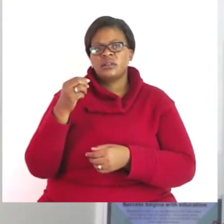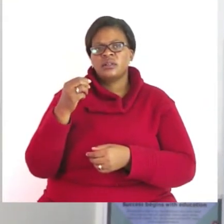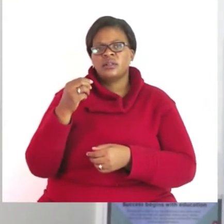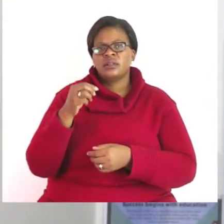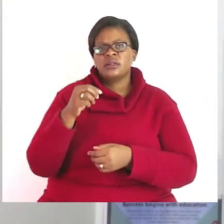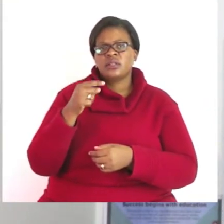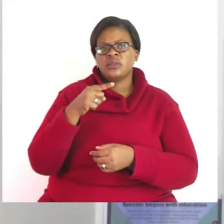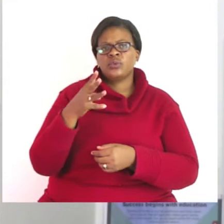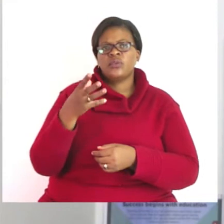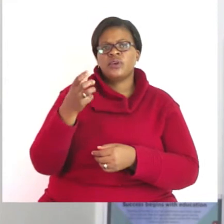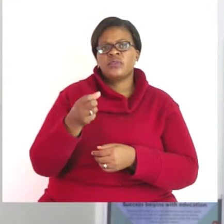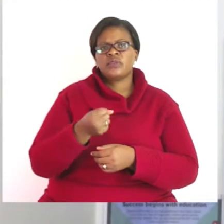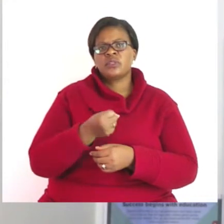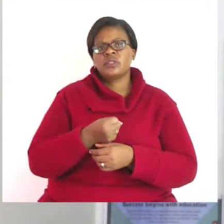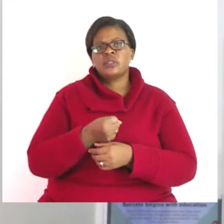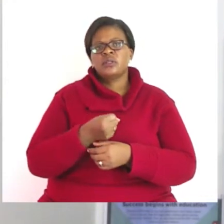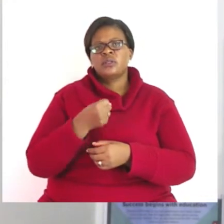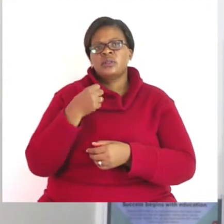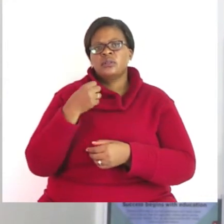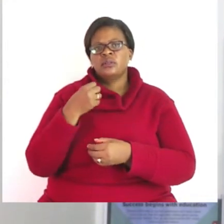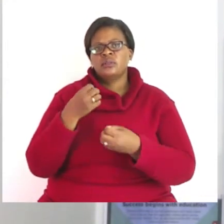So composite numbers are opposite of